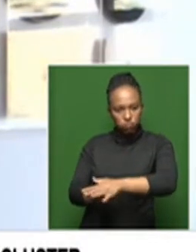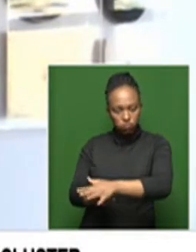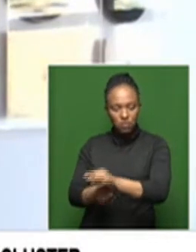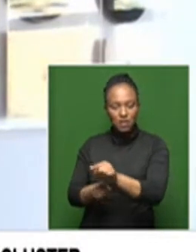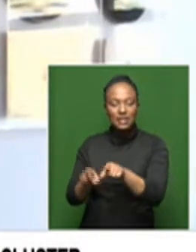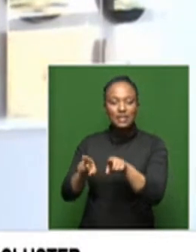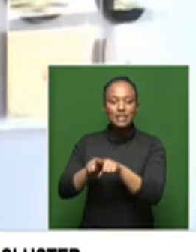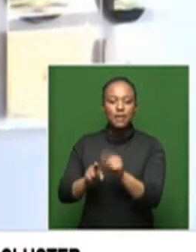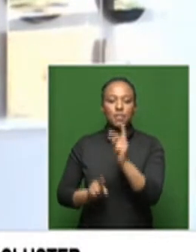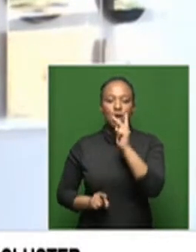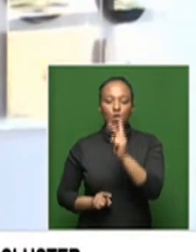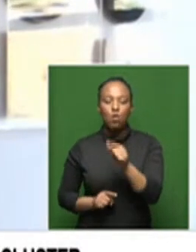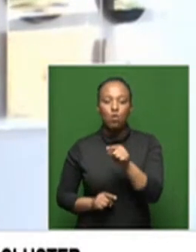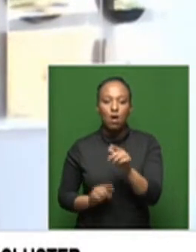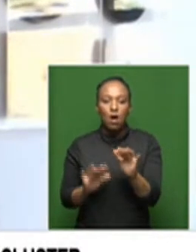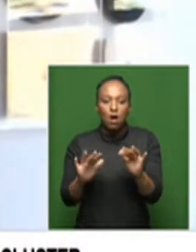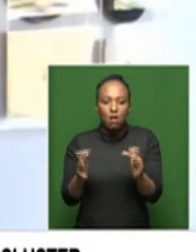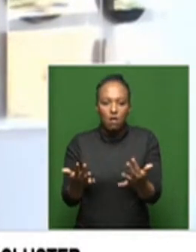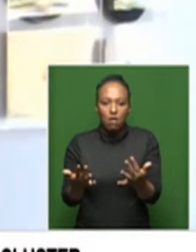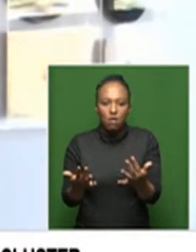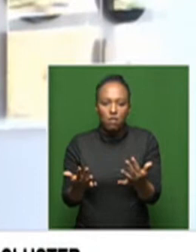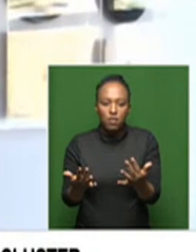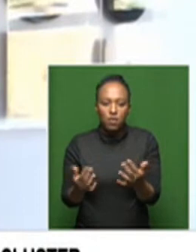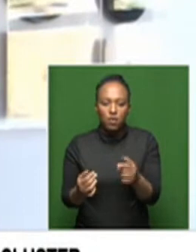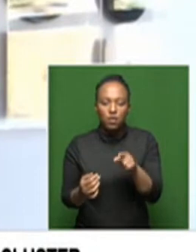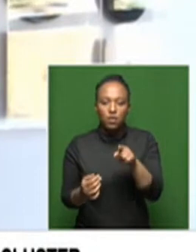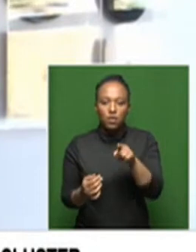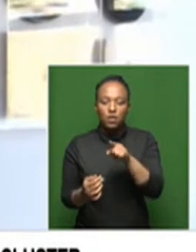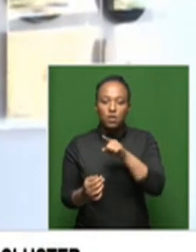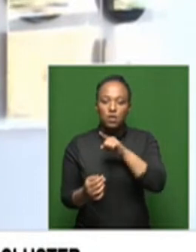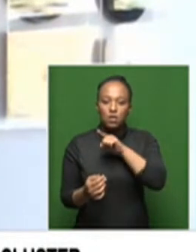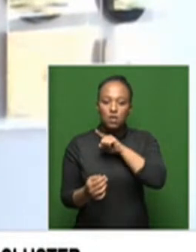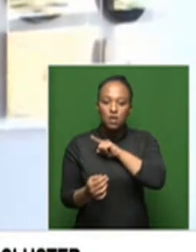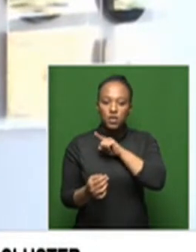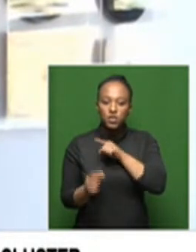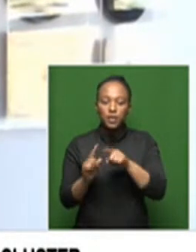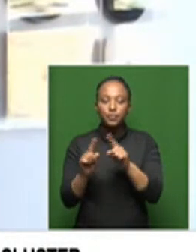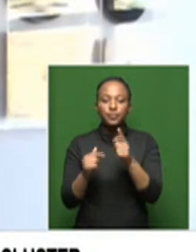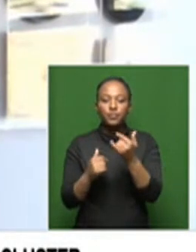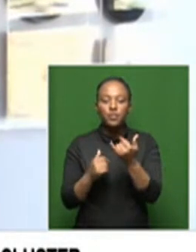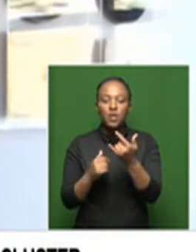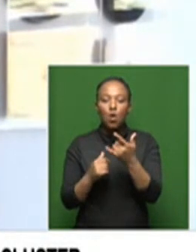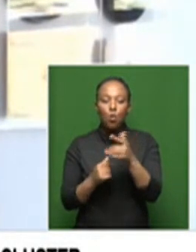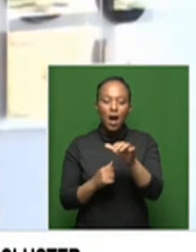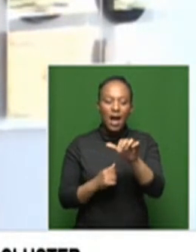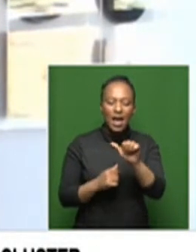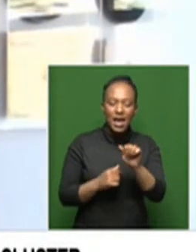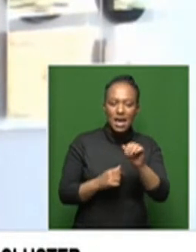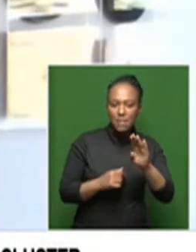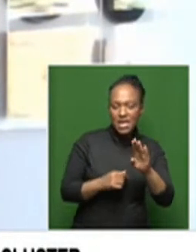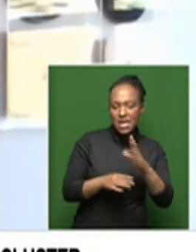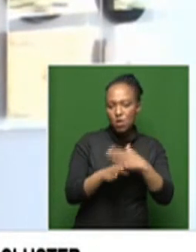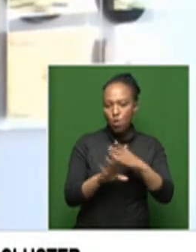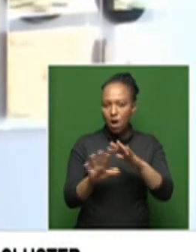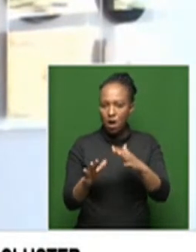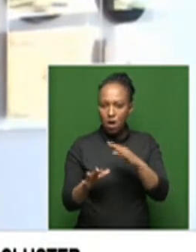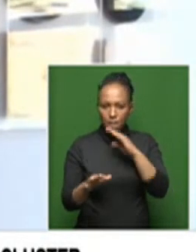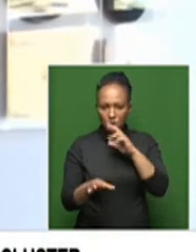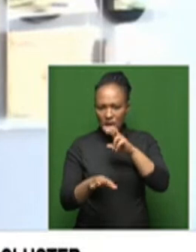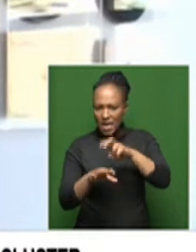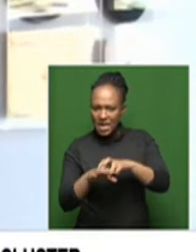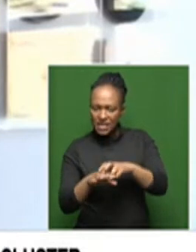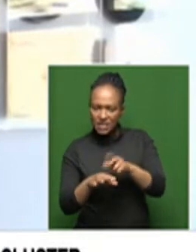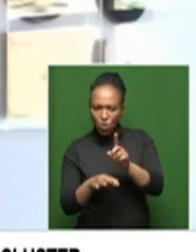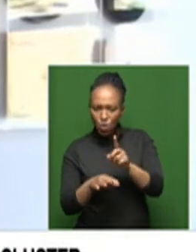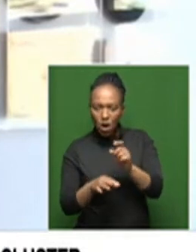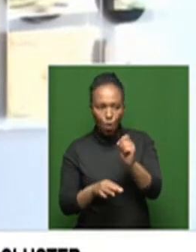look at things like how appropriate is vaccine A or B In terms of the program, does it need one dose? Does it